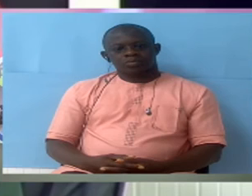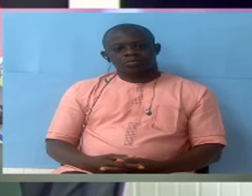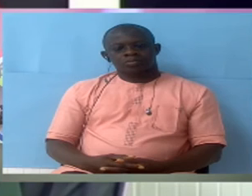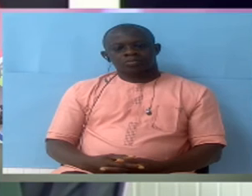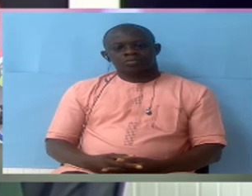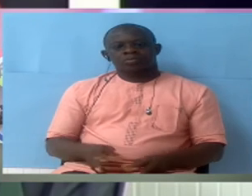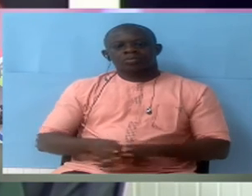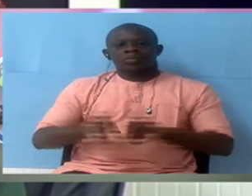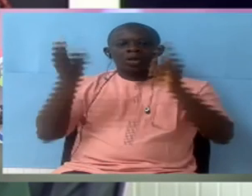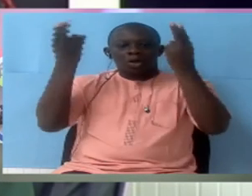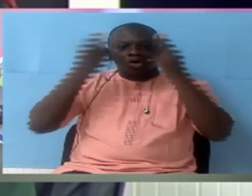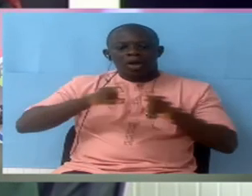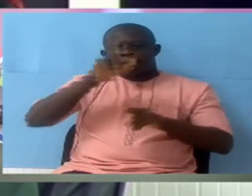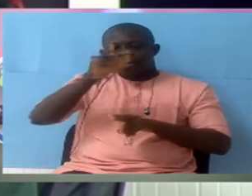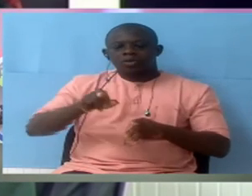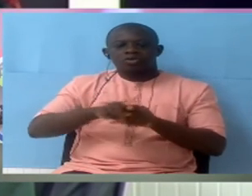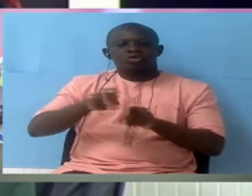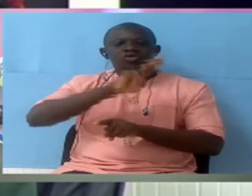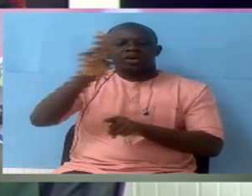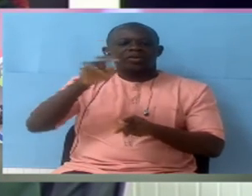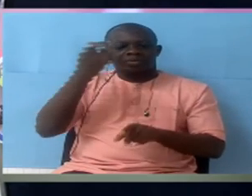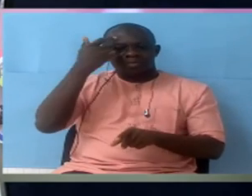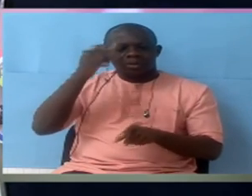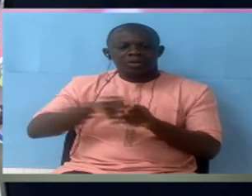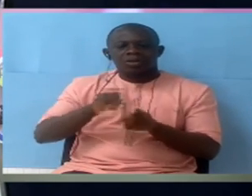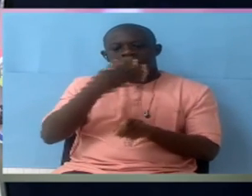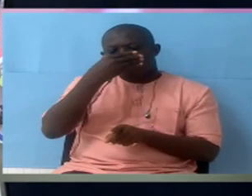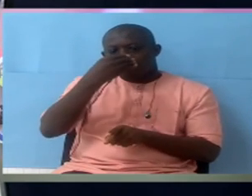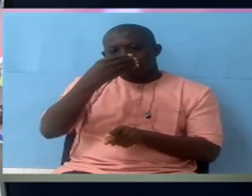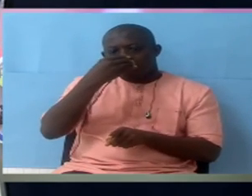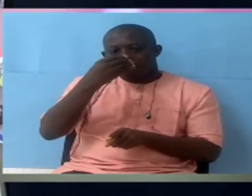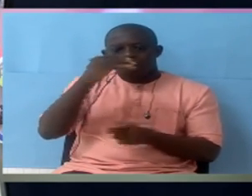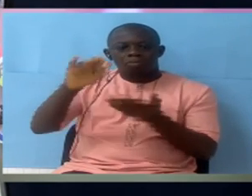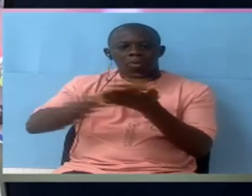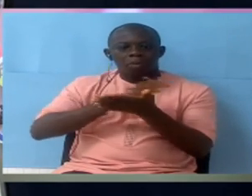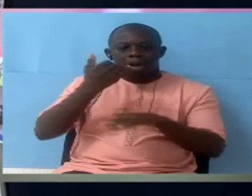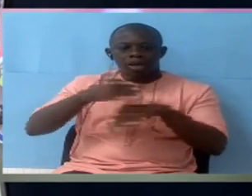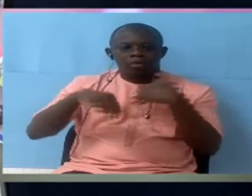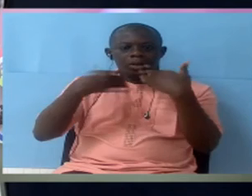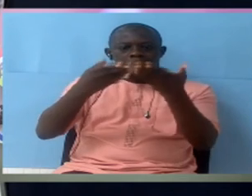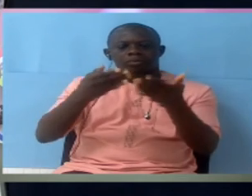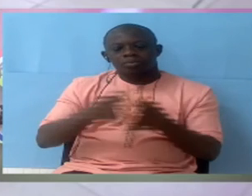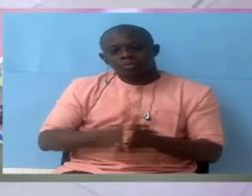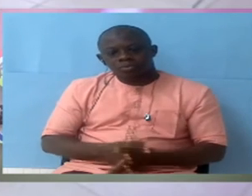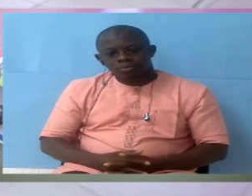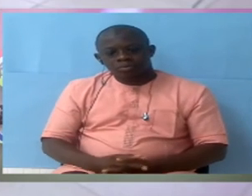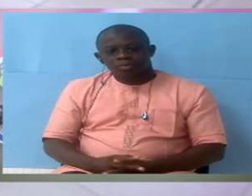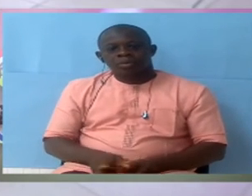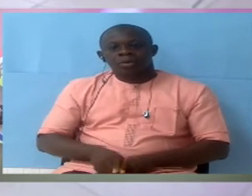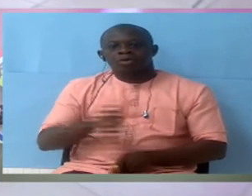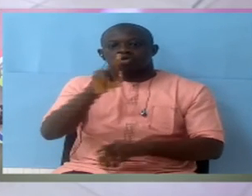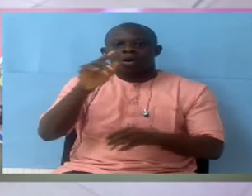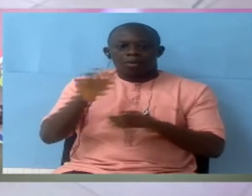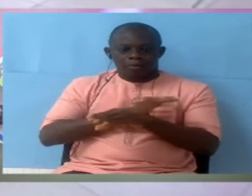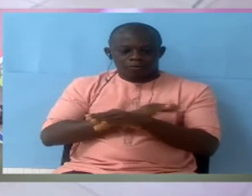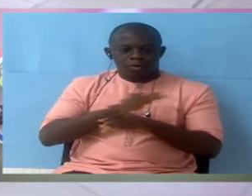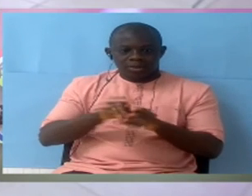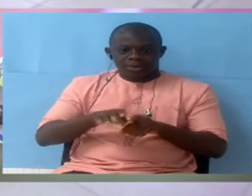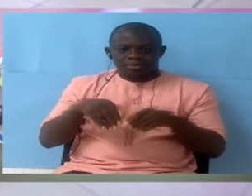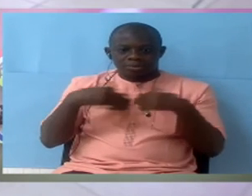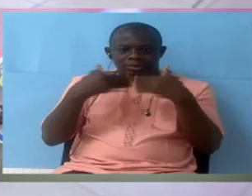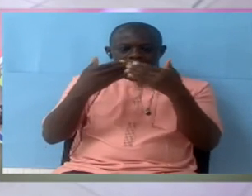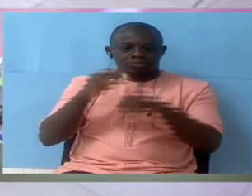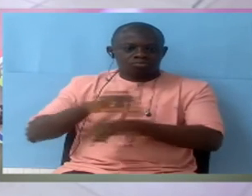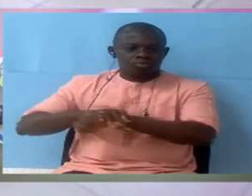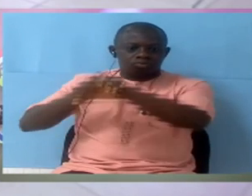not even a tissue paper. Counsel, tissue paper sax wané wuñ ko fa. Were you taken before any